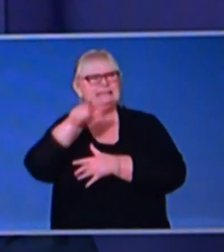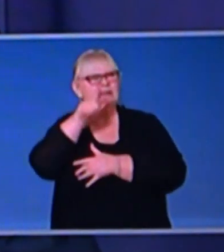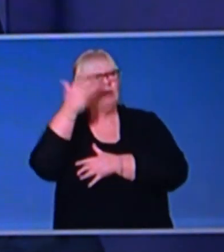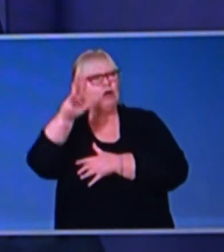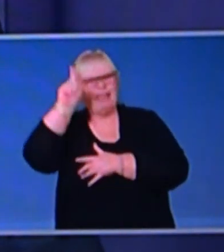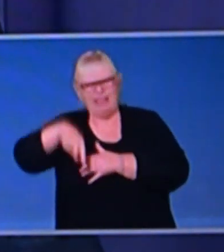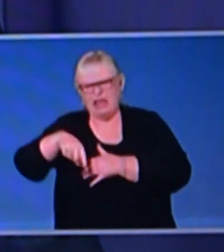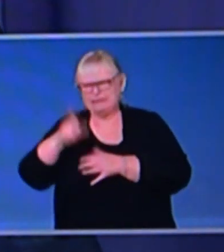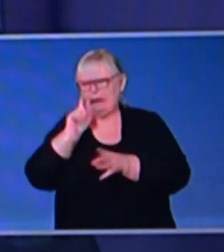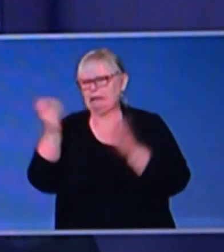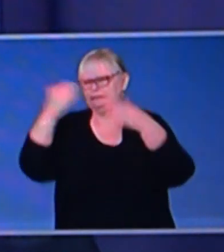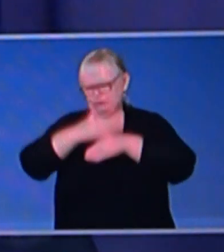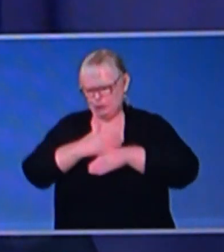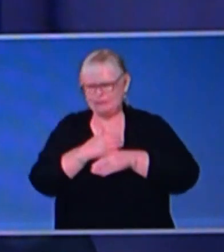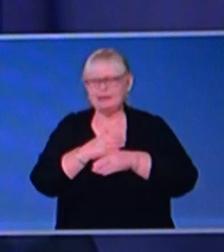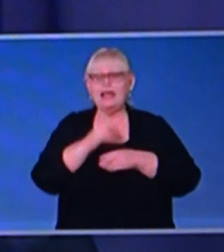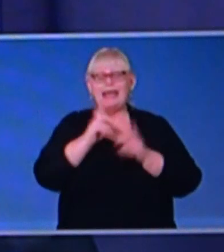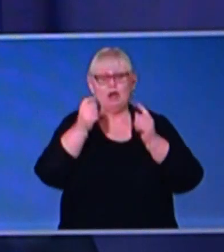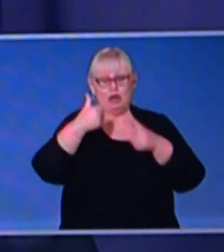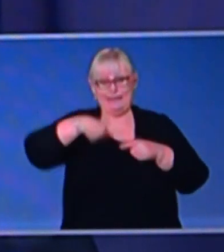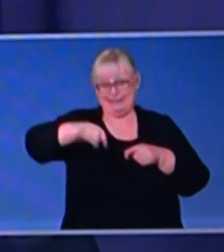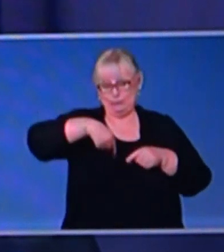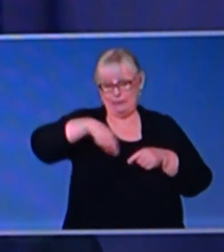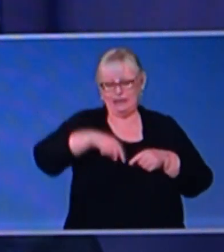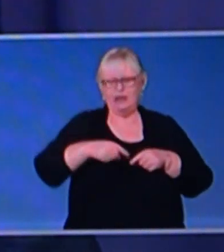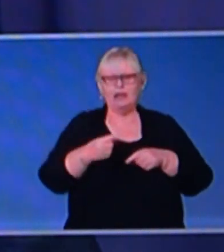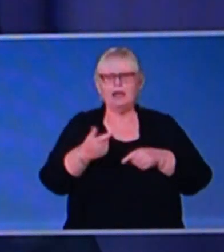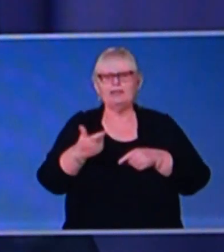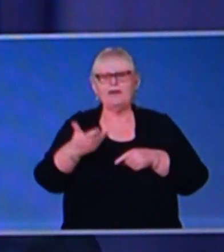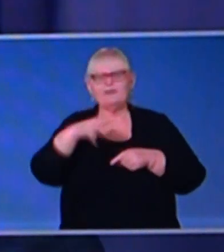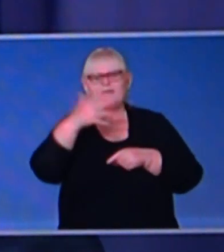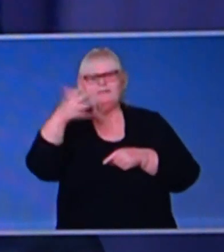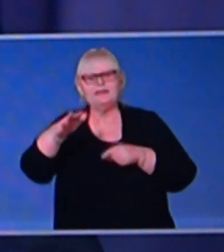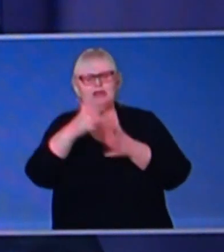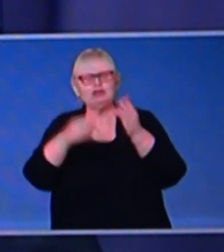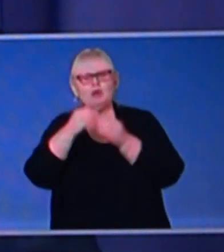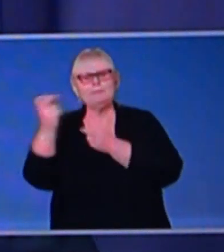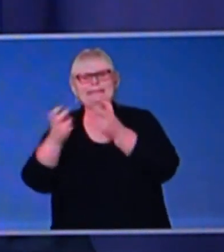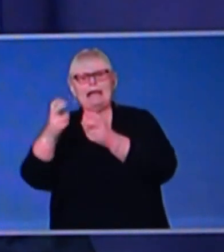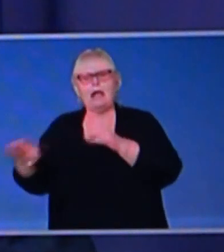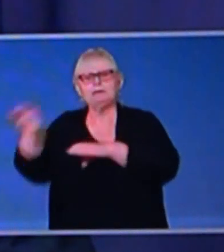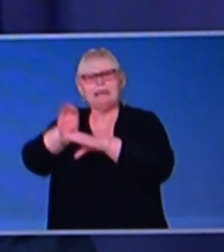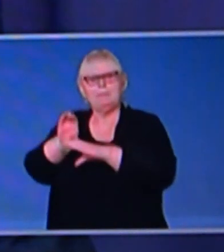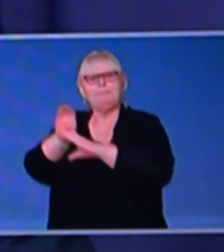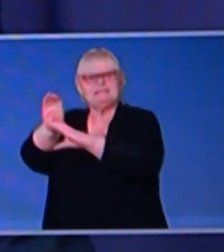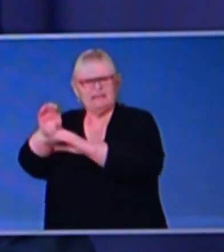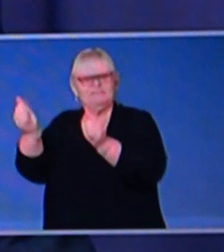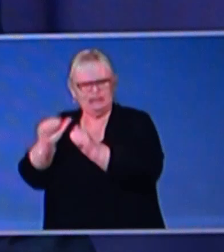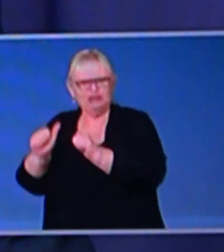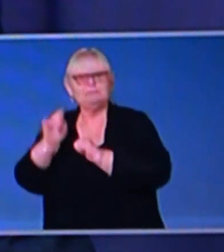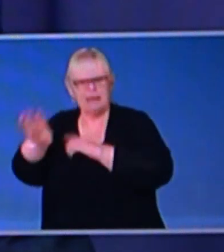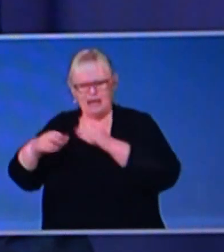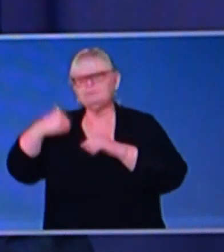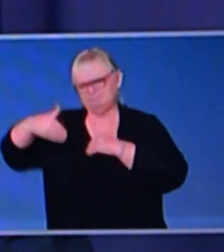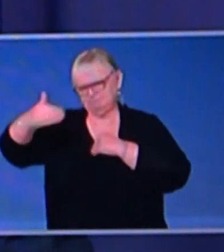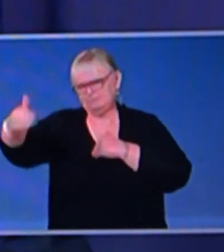night. And also earlier this week, the $550 job seeker supplement is now being paid, and that's rolling out over the